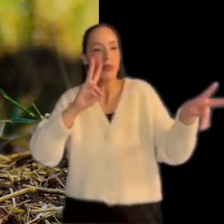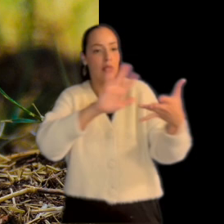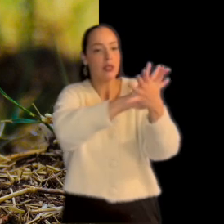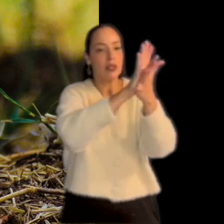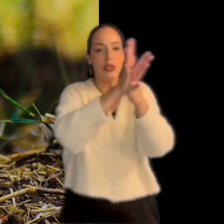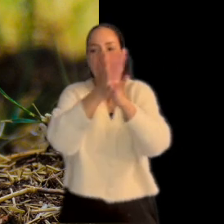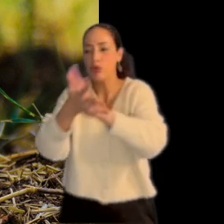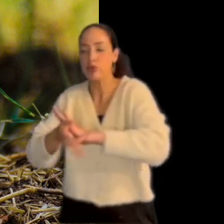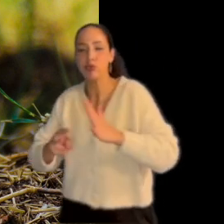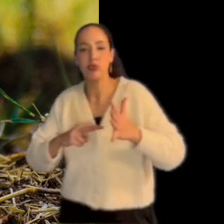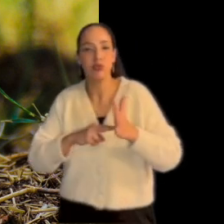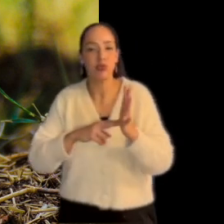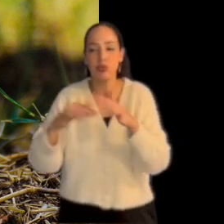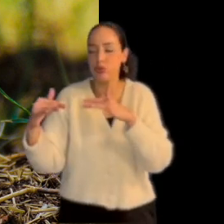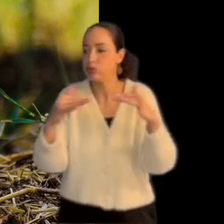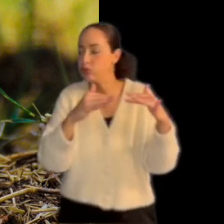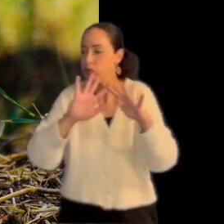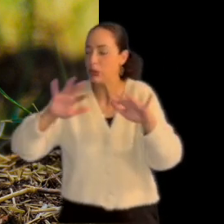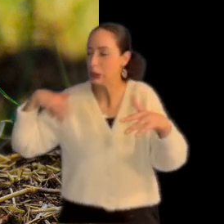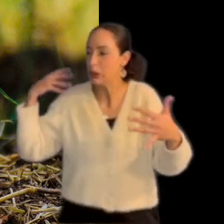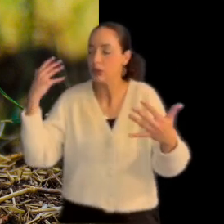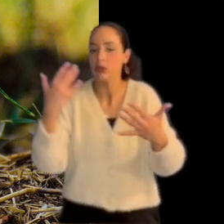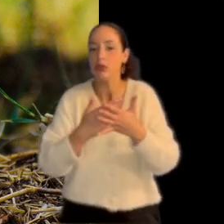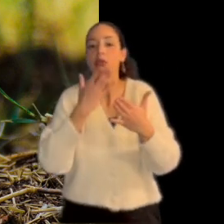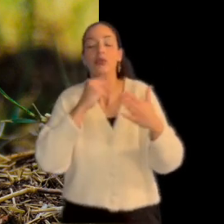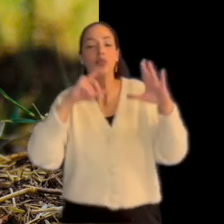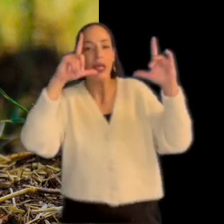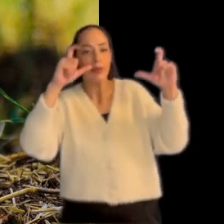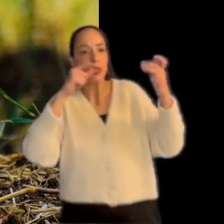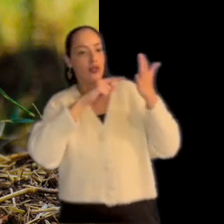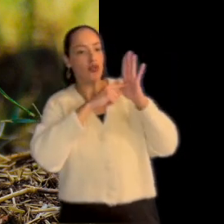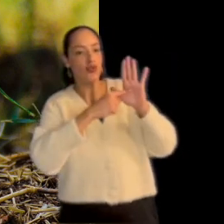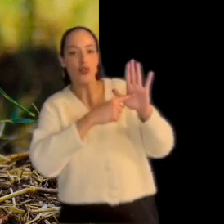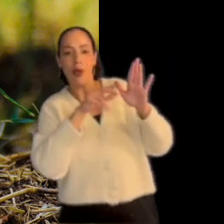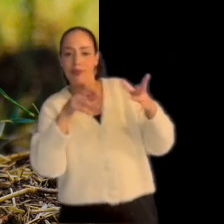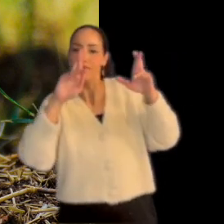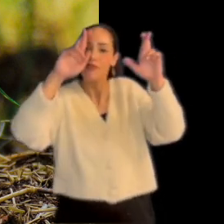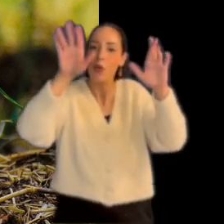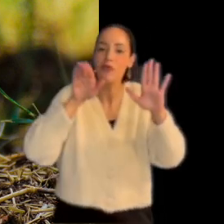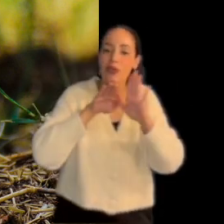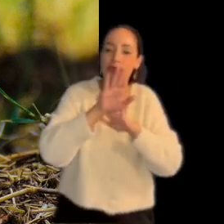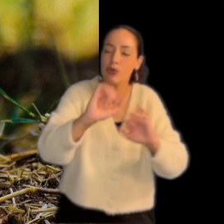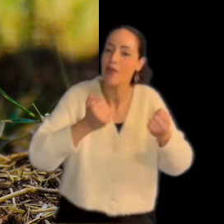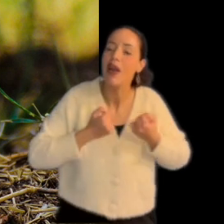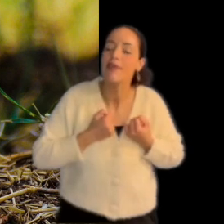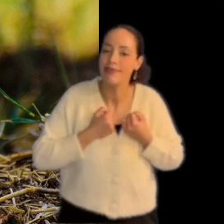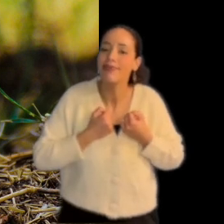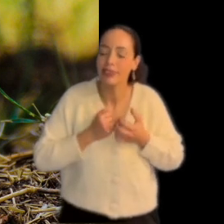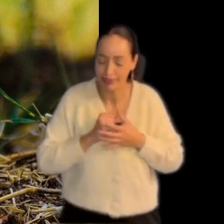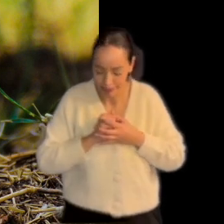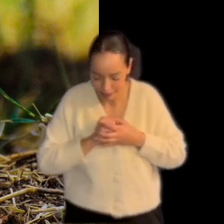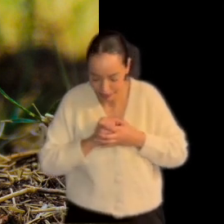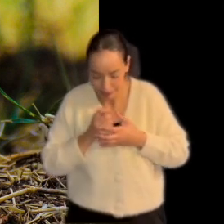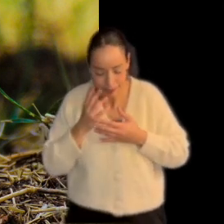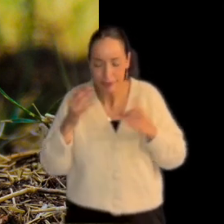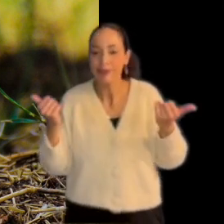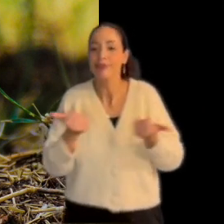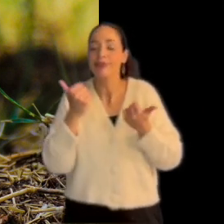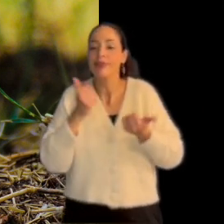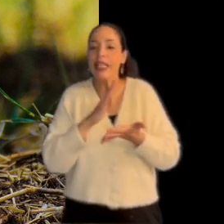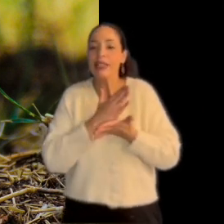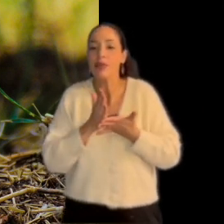his hope for the future. In concluding this chapter, I wish to share some ideas which have sustained my practice over the past 20